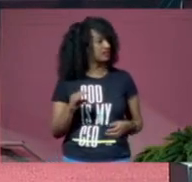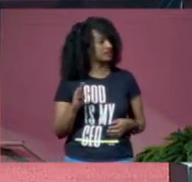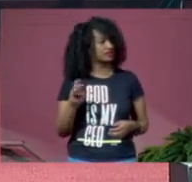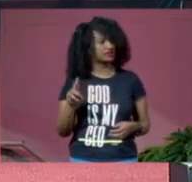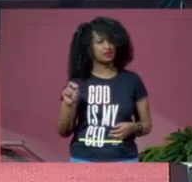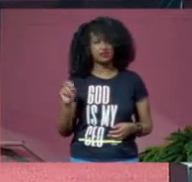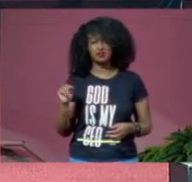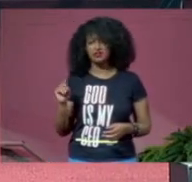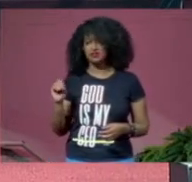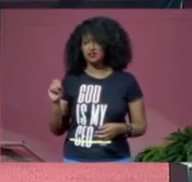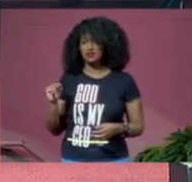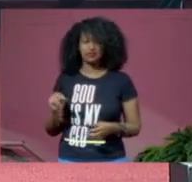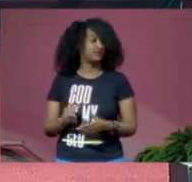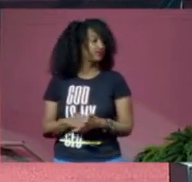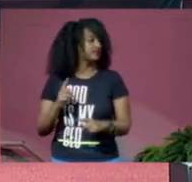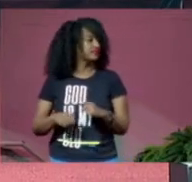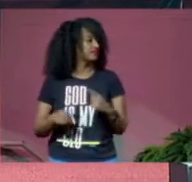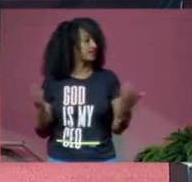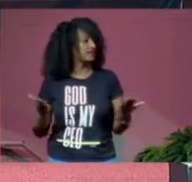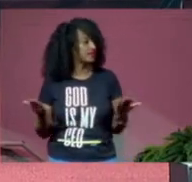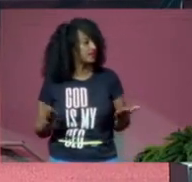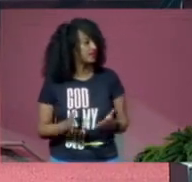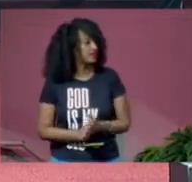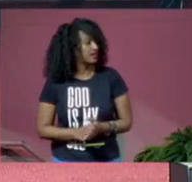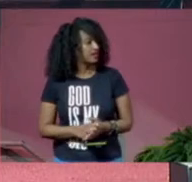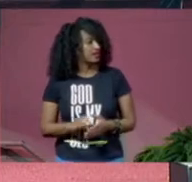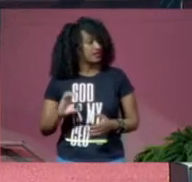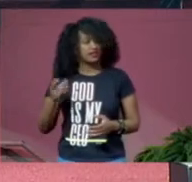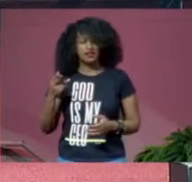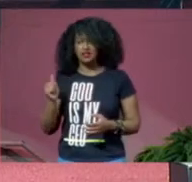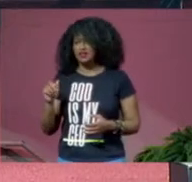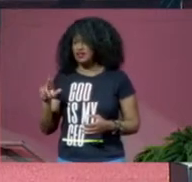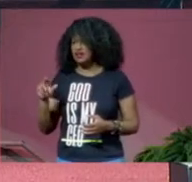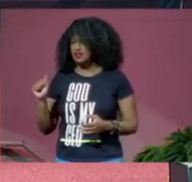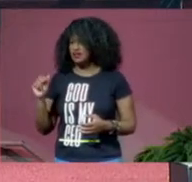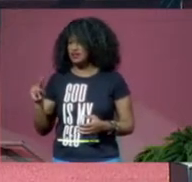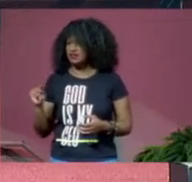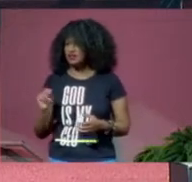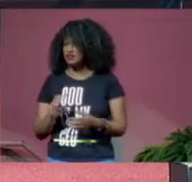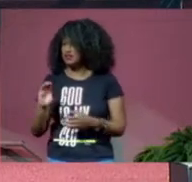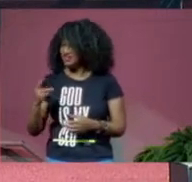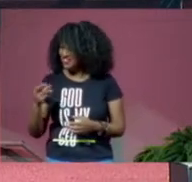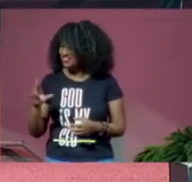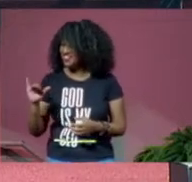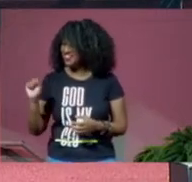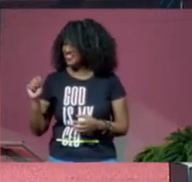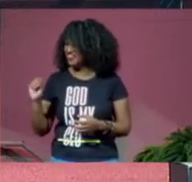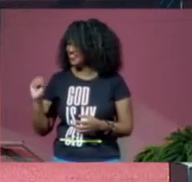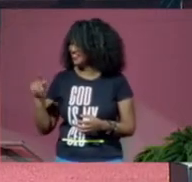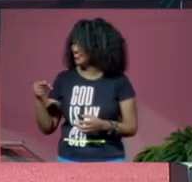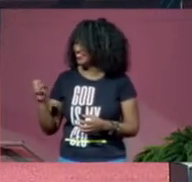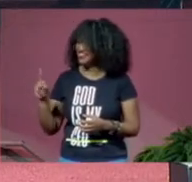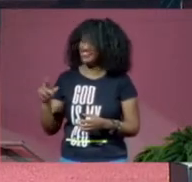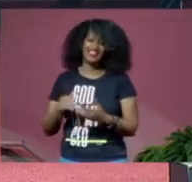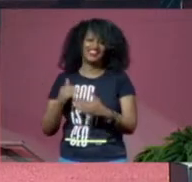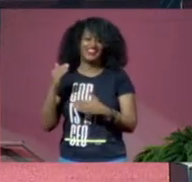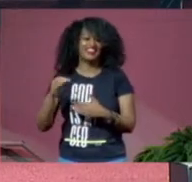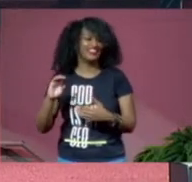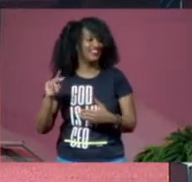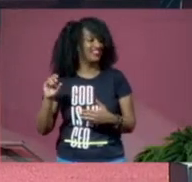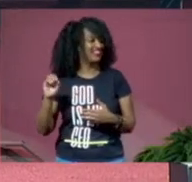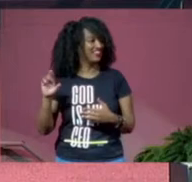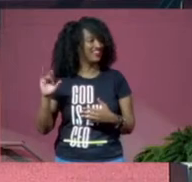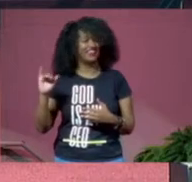on, Camille Johnson. They can't hear you. Chara Lewis, make sure y'all socially distance. Christopher Merrill. Come on, Kerrigan